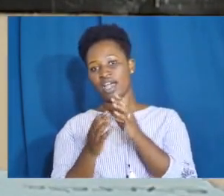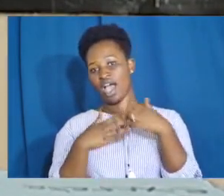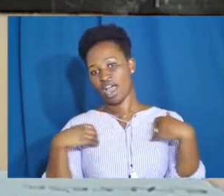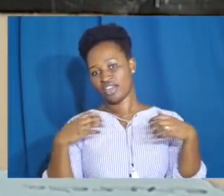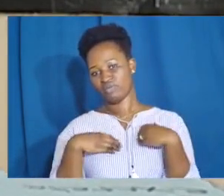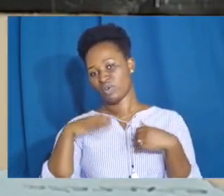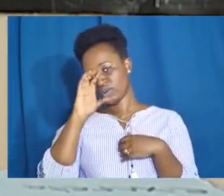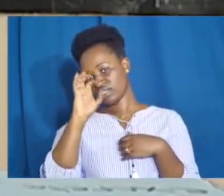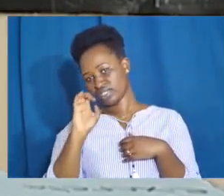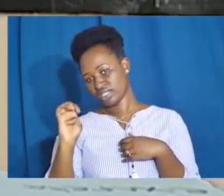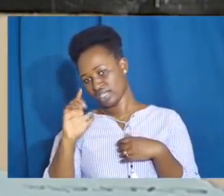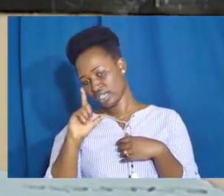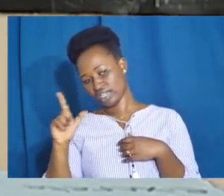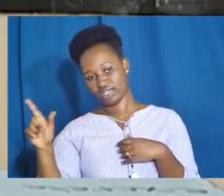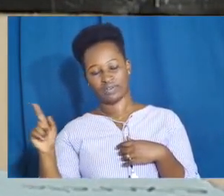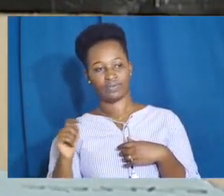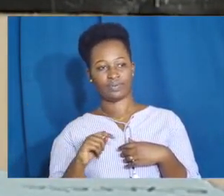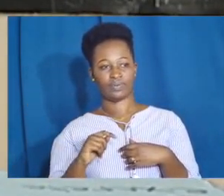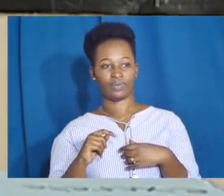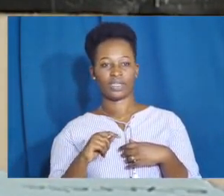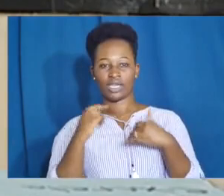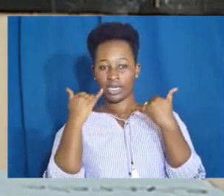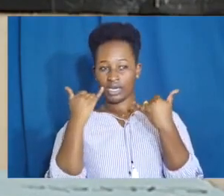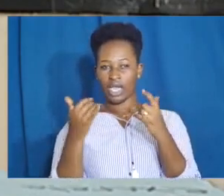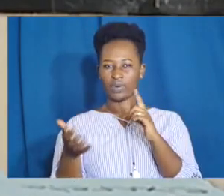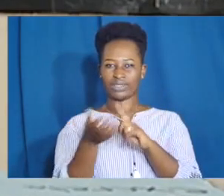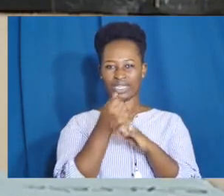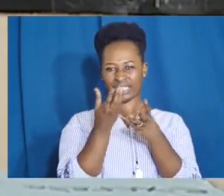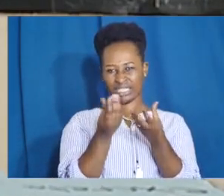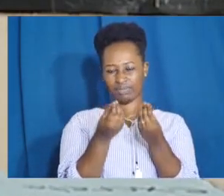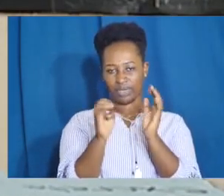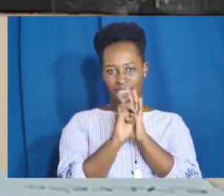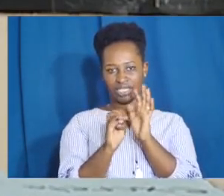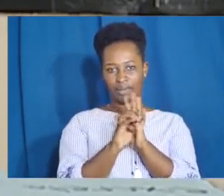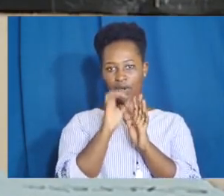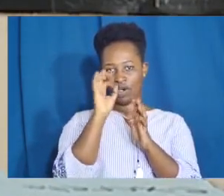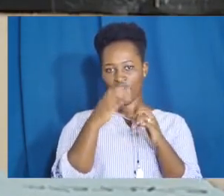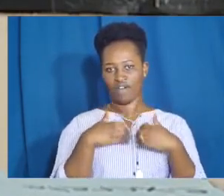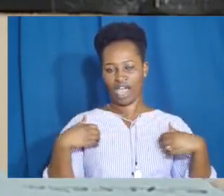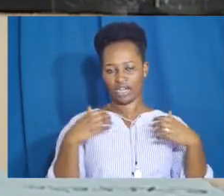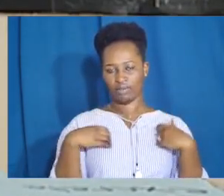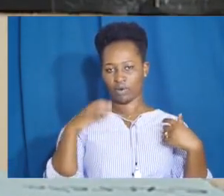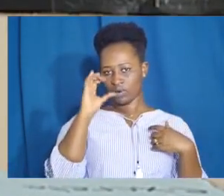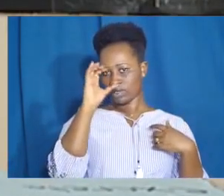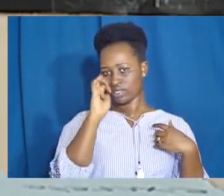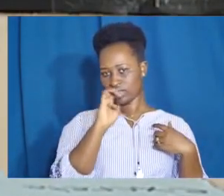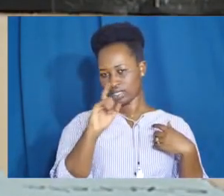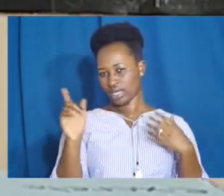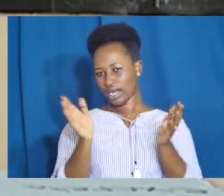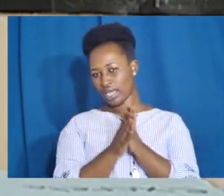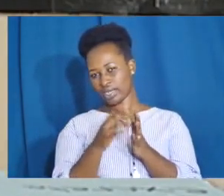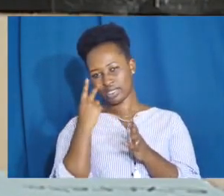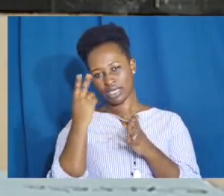have true nucleus. Let us take a simple example of animal cell, and we see where